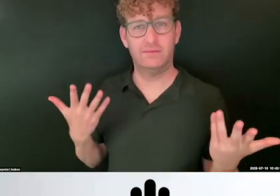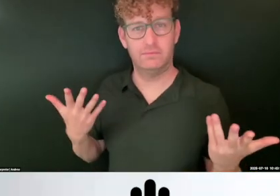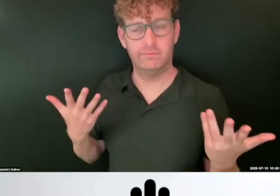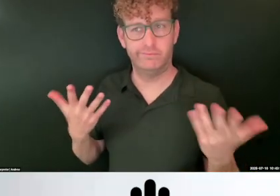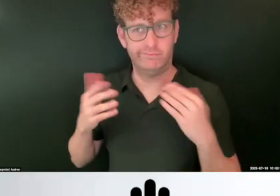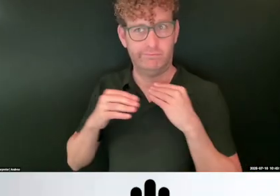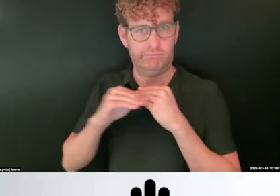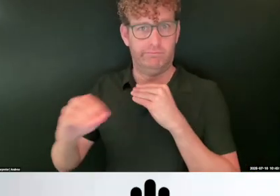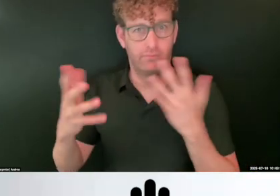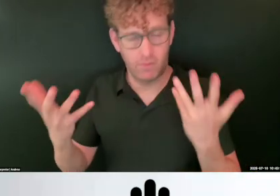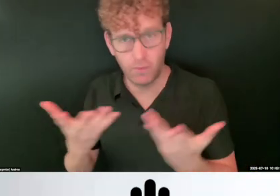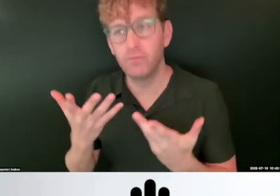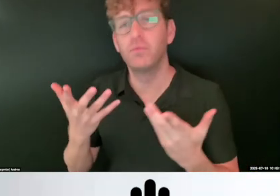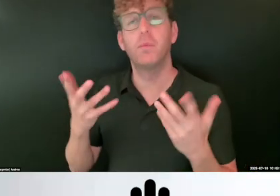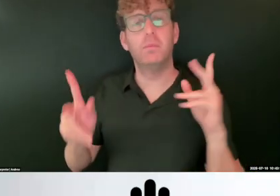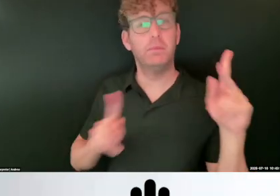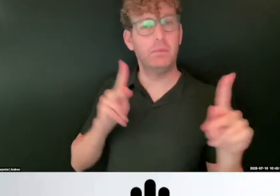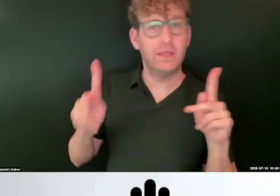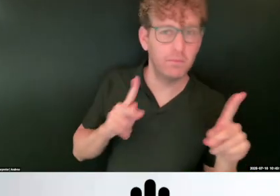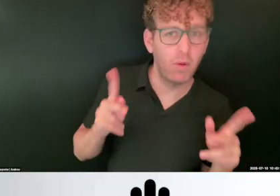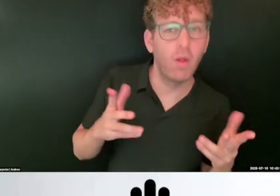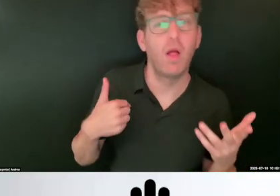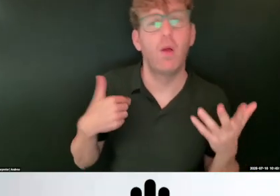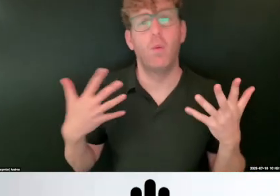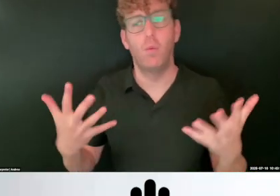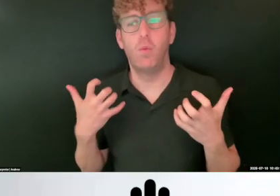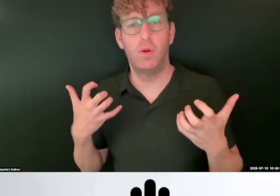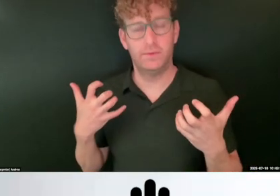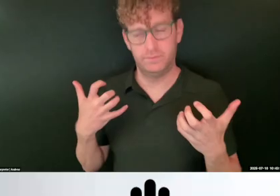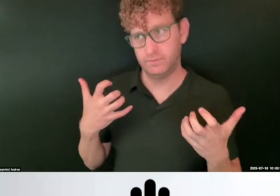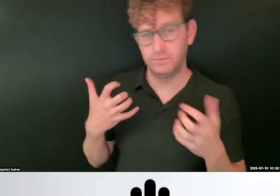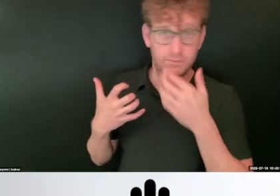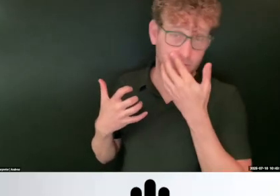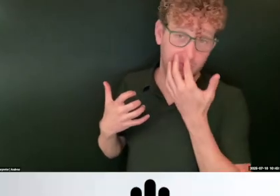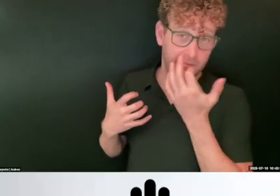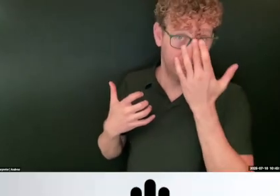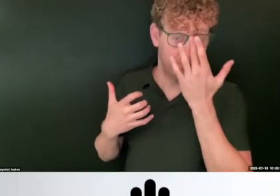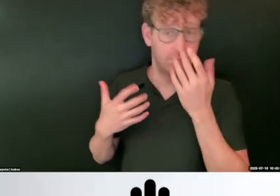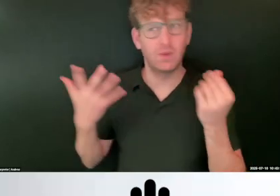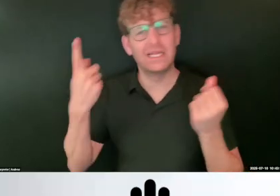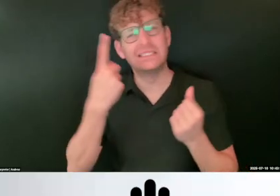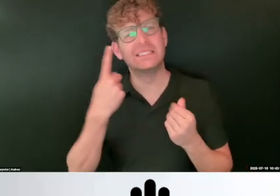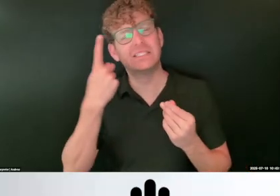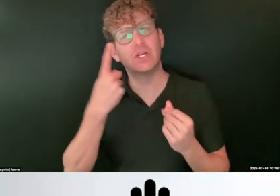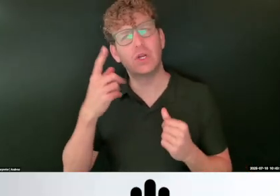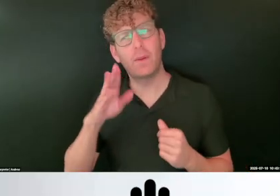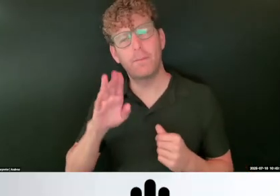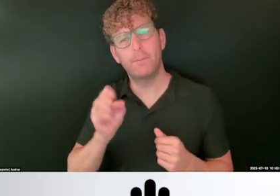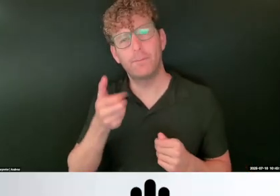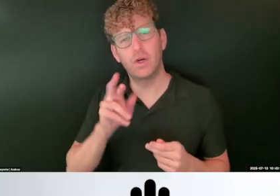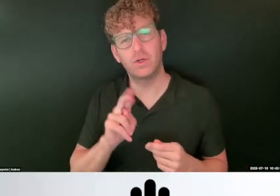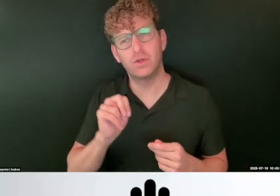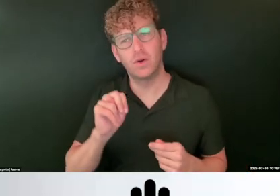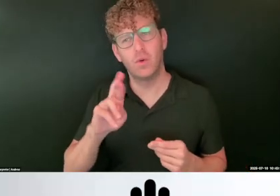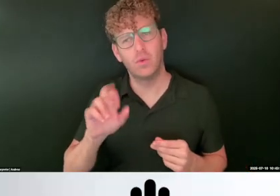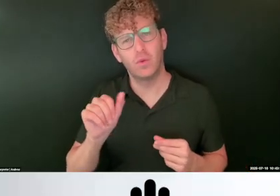want to caveat, like what we would consider a burn rate here, is that we still have not